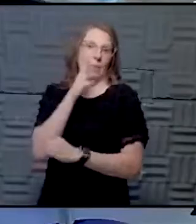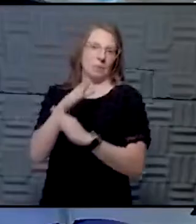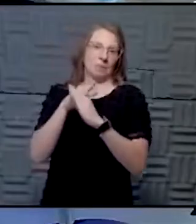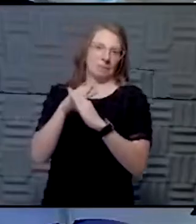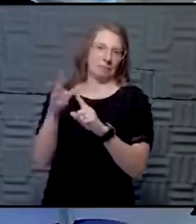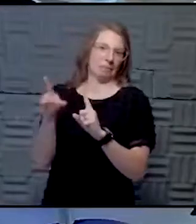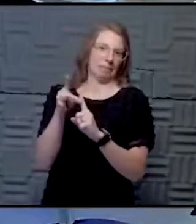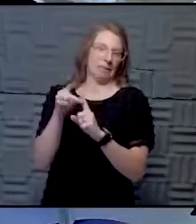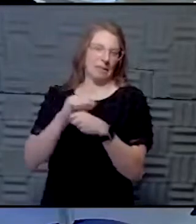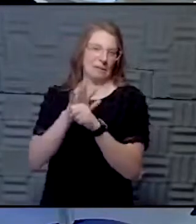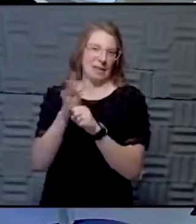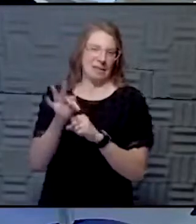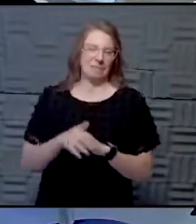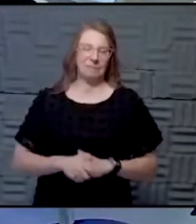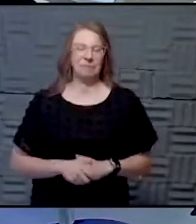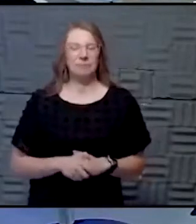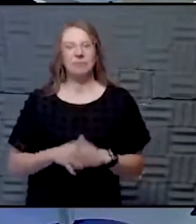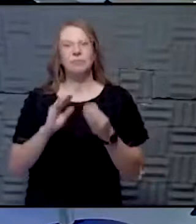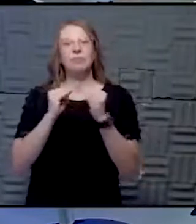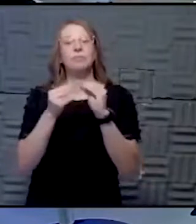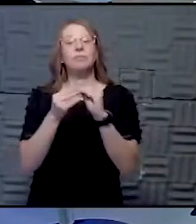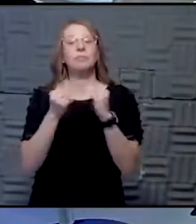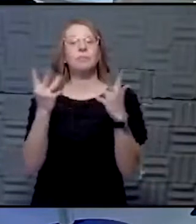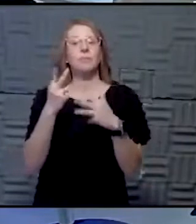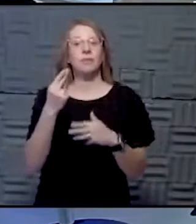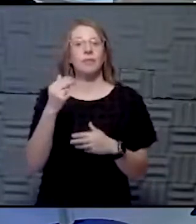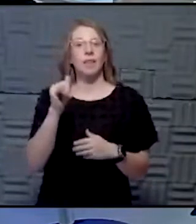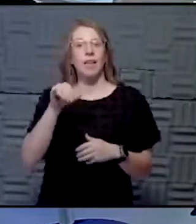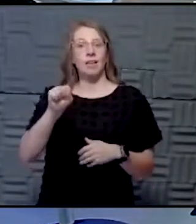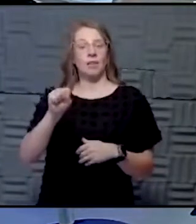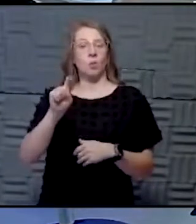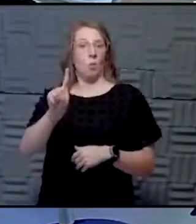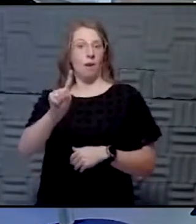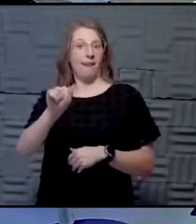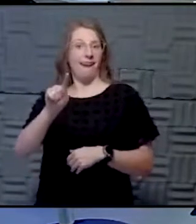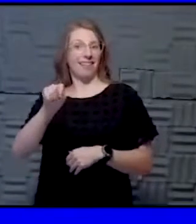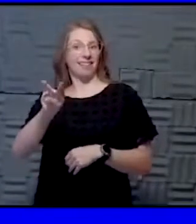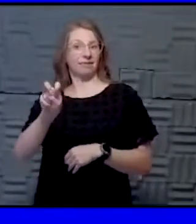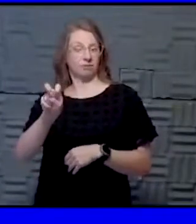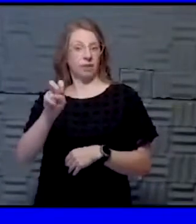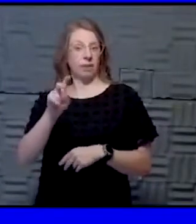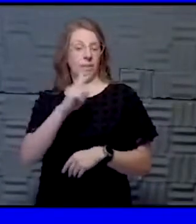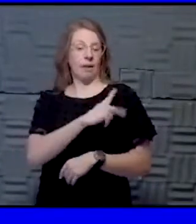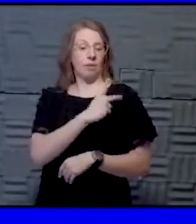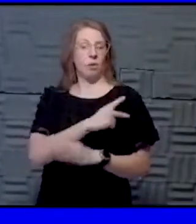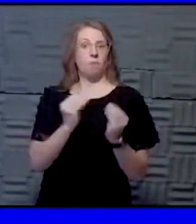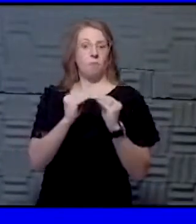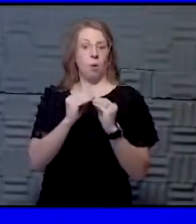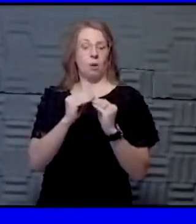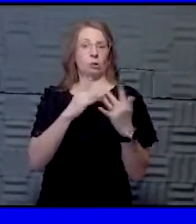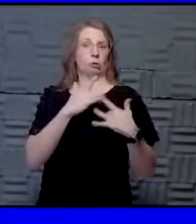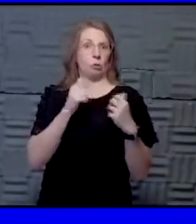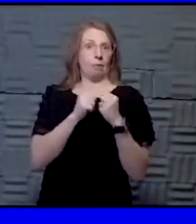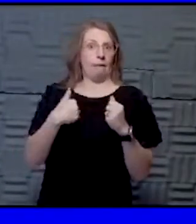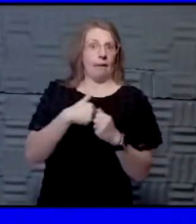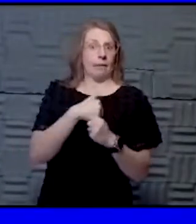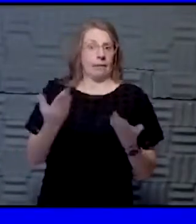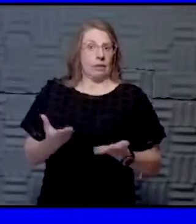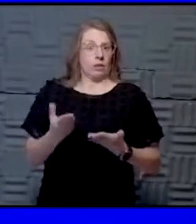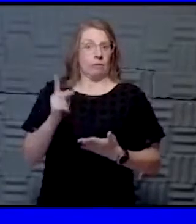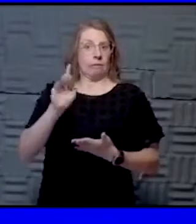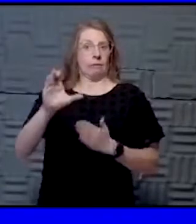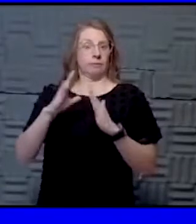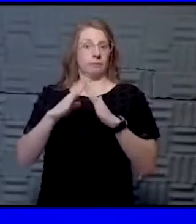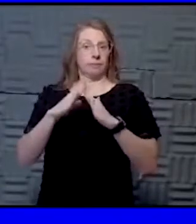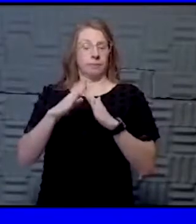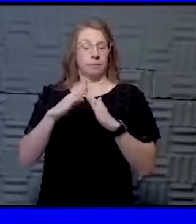like that. So the numbers, Hayes has one active patient, but I think more concerning for us in the metro, and especially